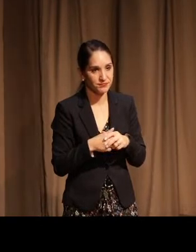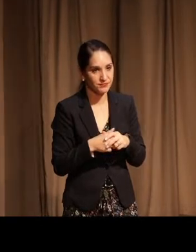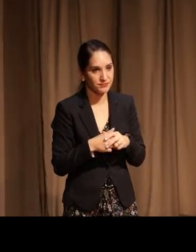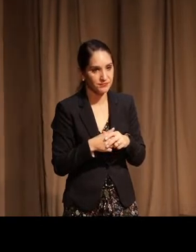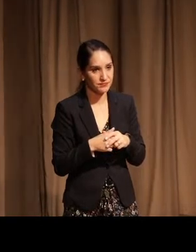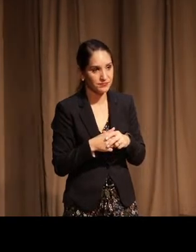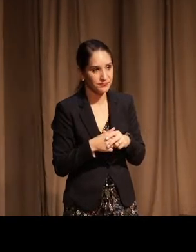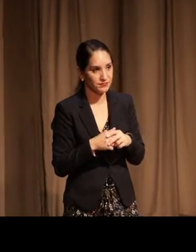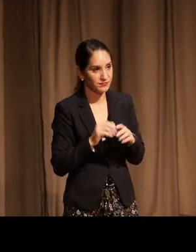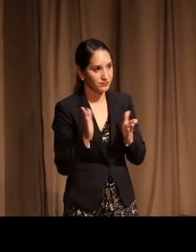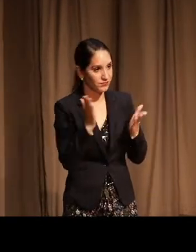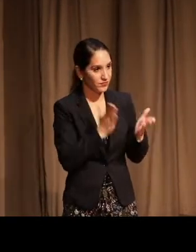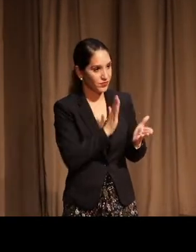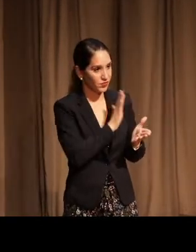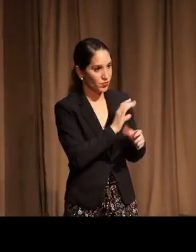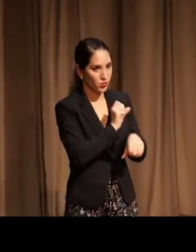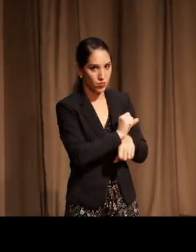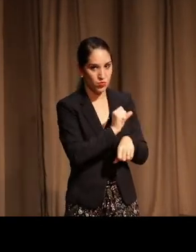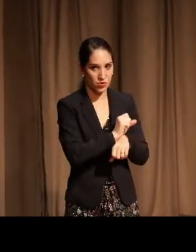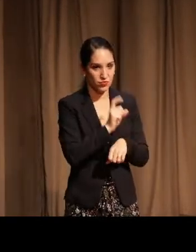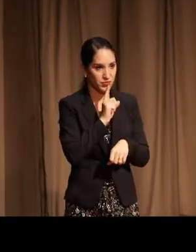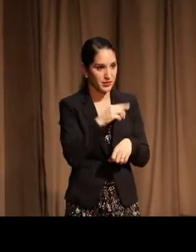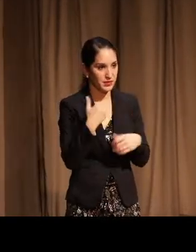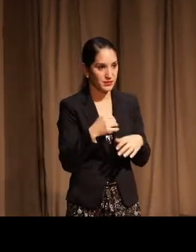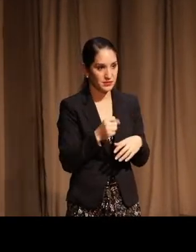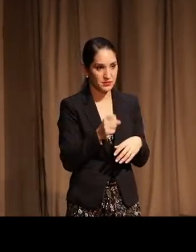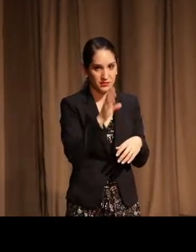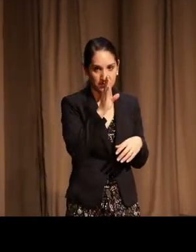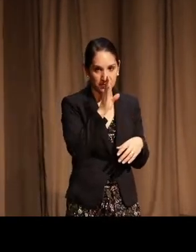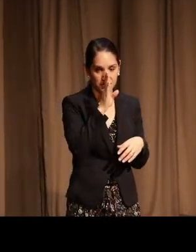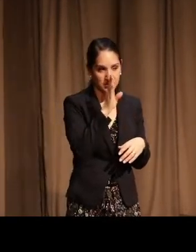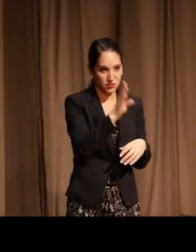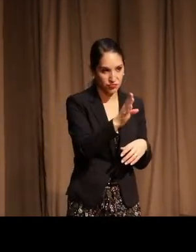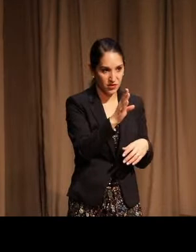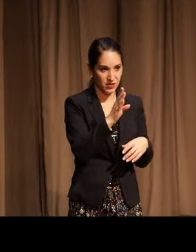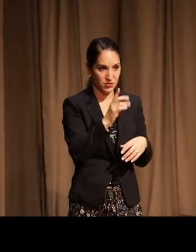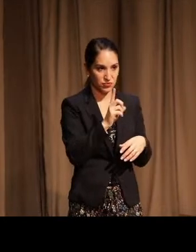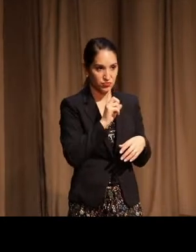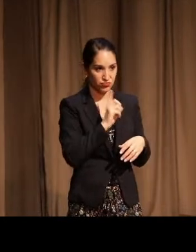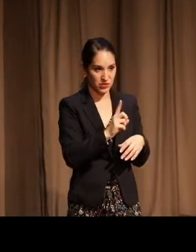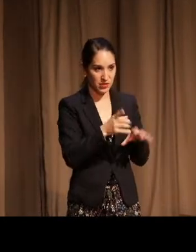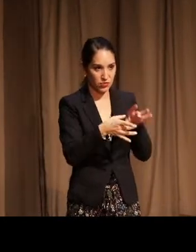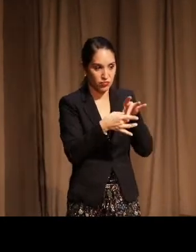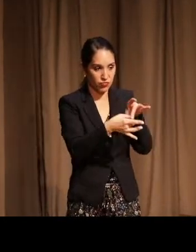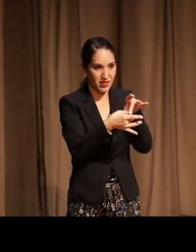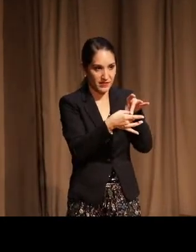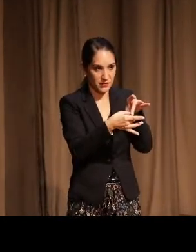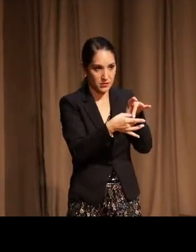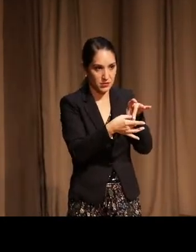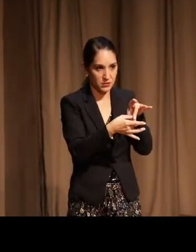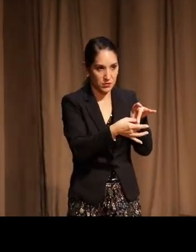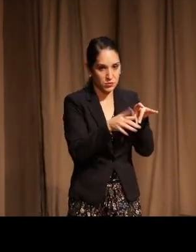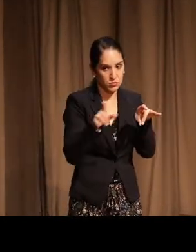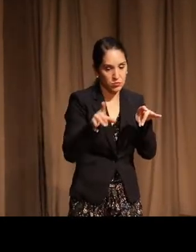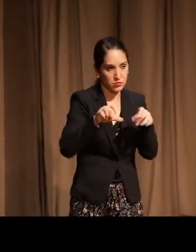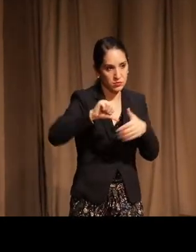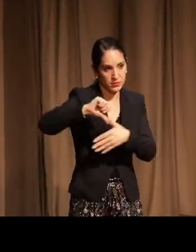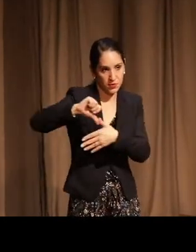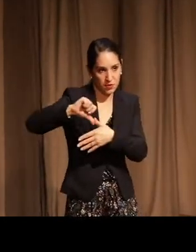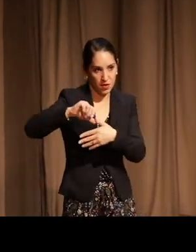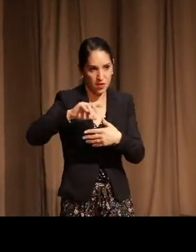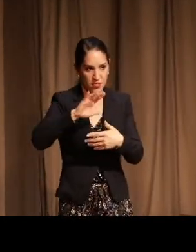bringing her work, which is so direct and directly relevant to South America, that was the point of